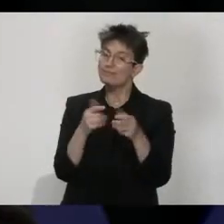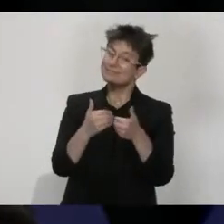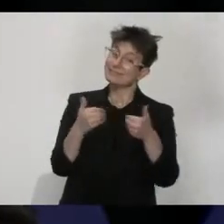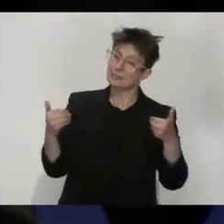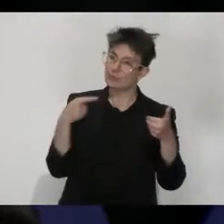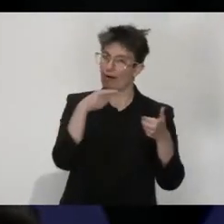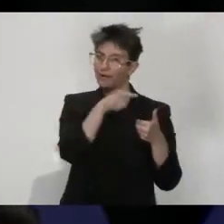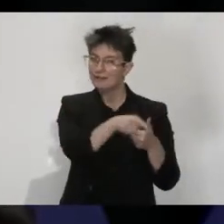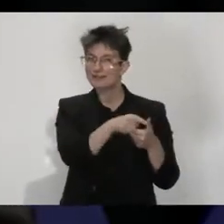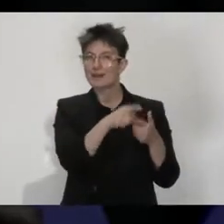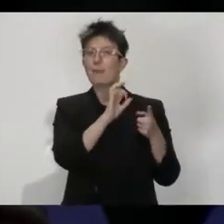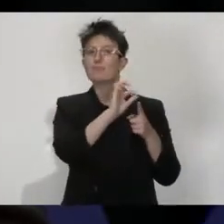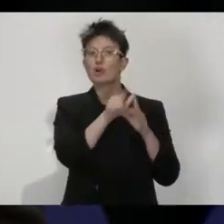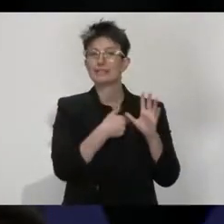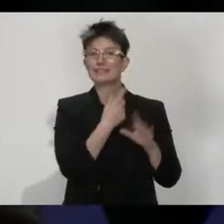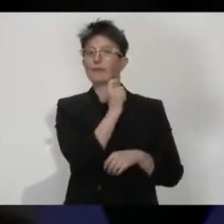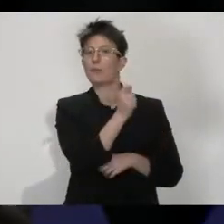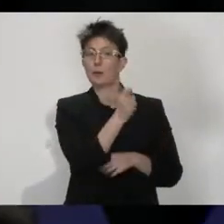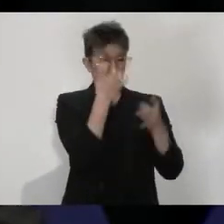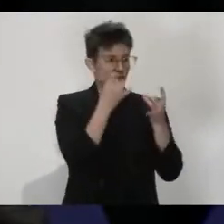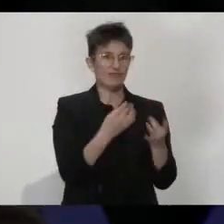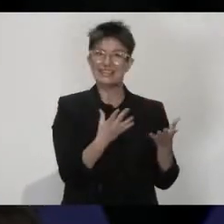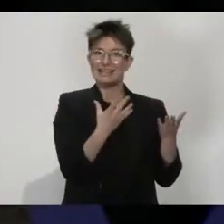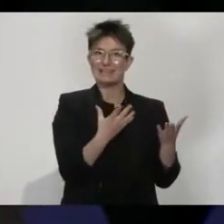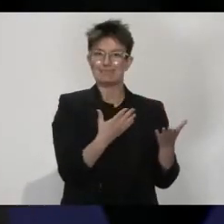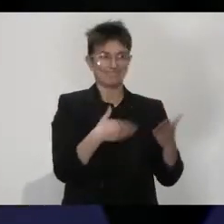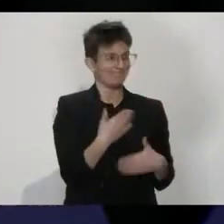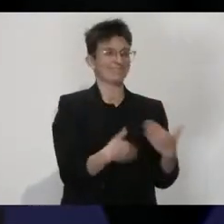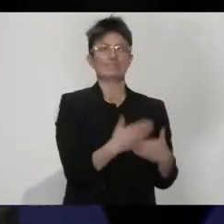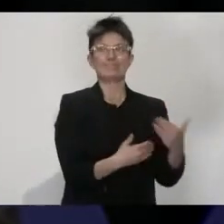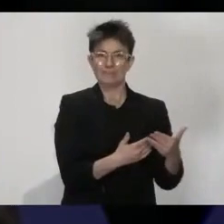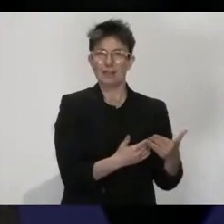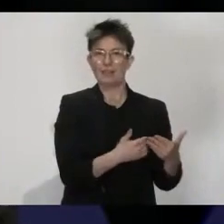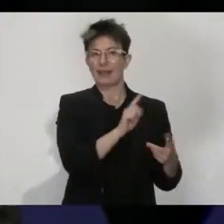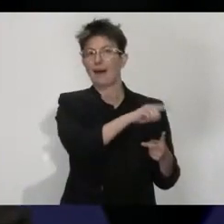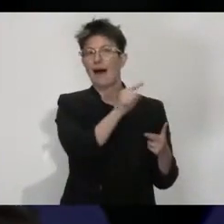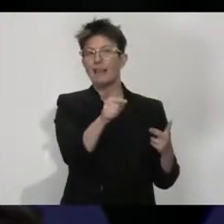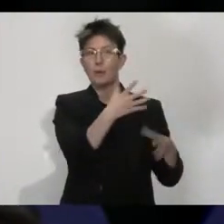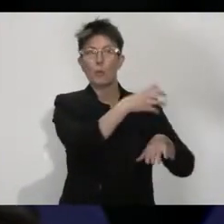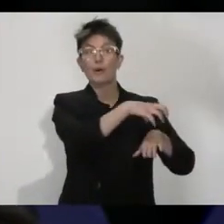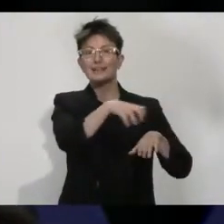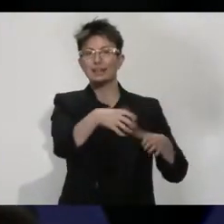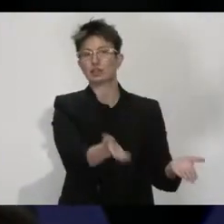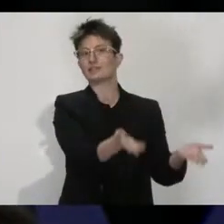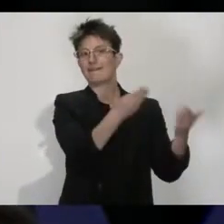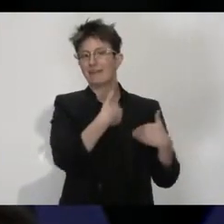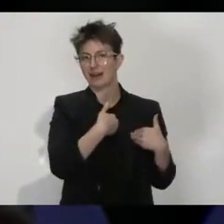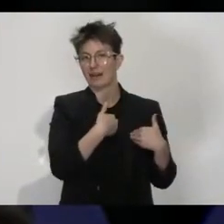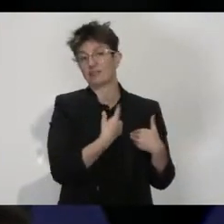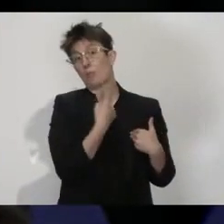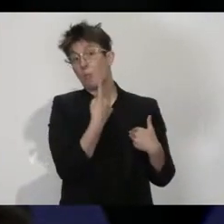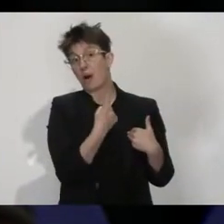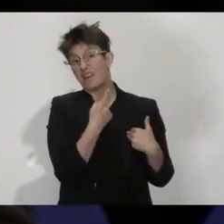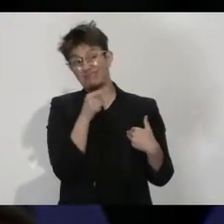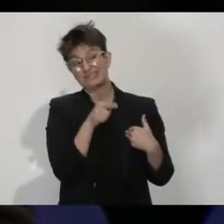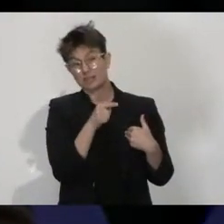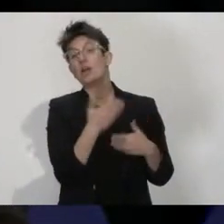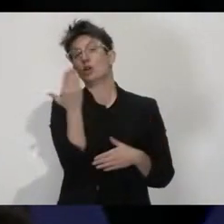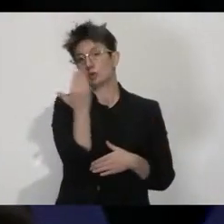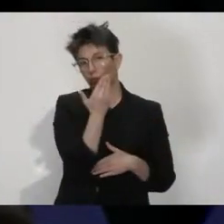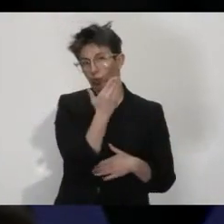absolutely understand that if you're in a school and you're looking at that and saying, well, why didn't we apply for that? They are two different areas, they're two